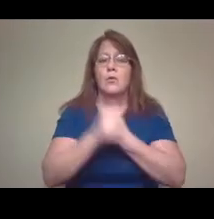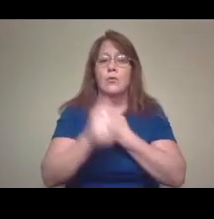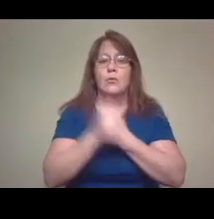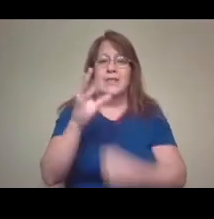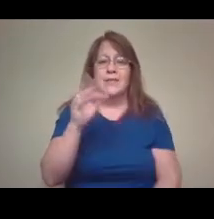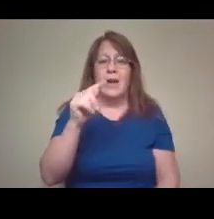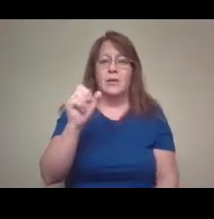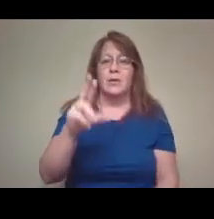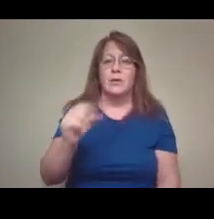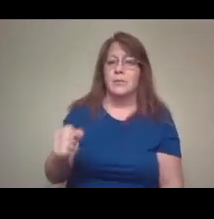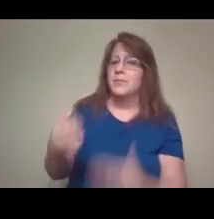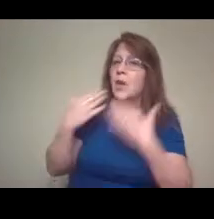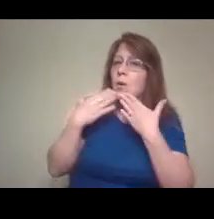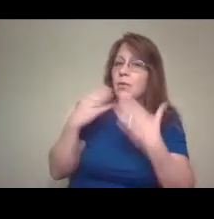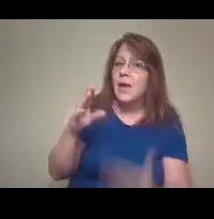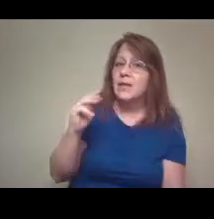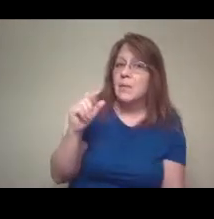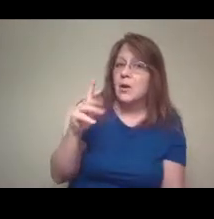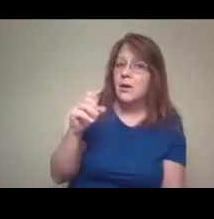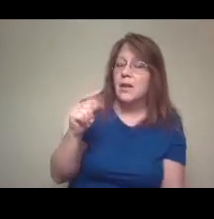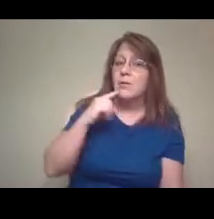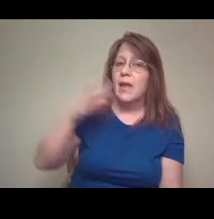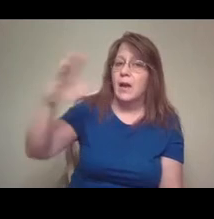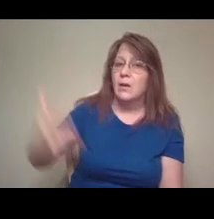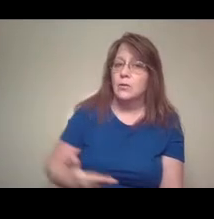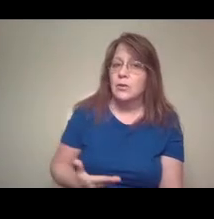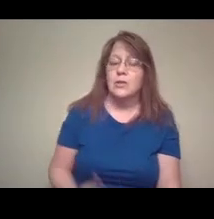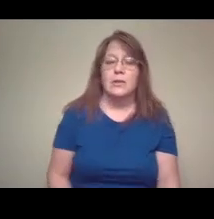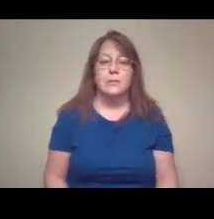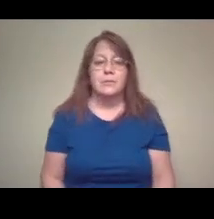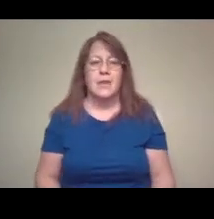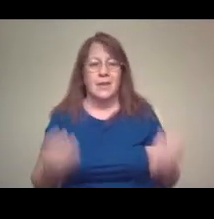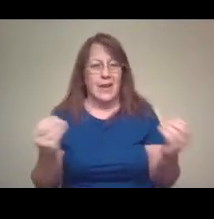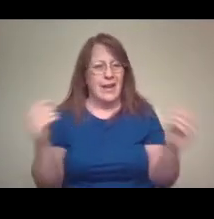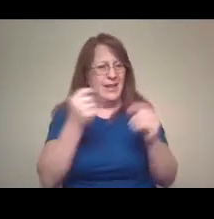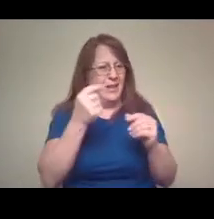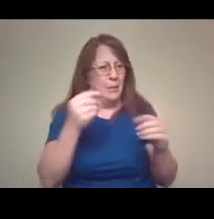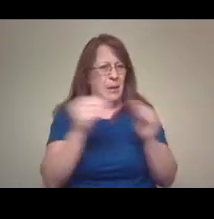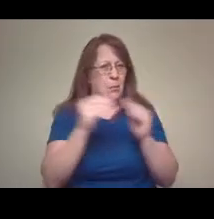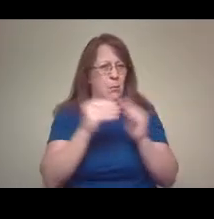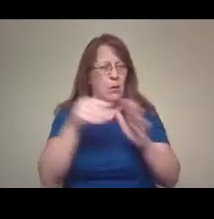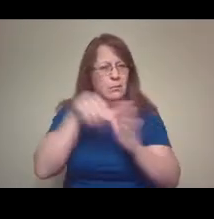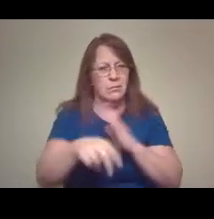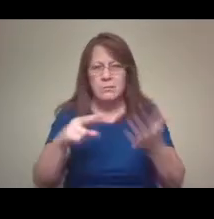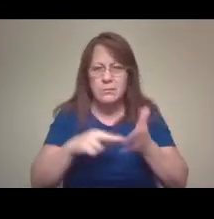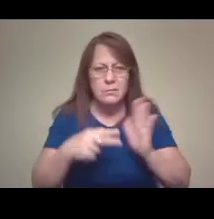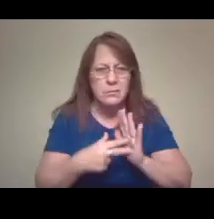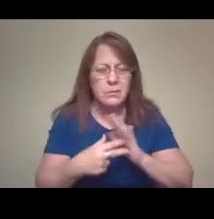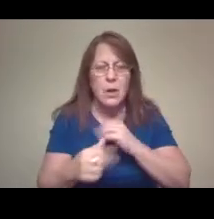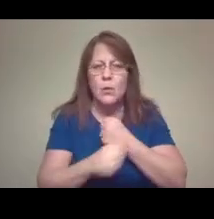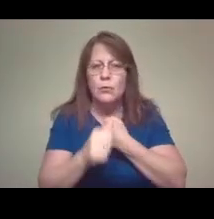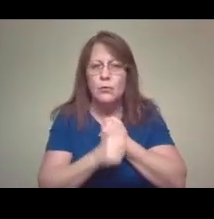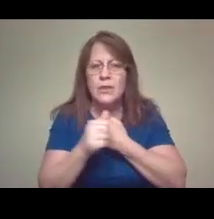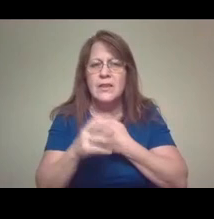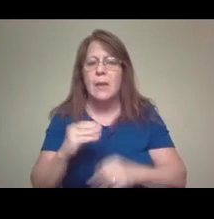Wonderful. Thank you so much, Meredith, for that great introduction. So let's dive a little bit more into what she means about risk and protective